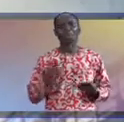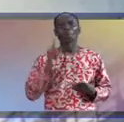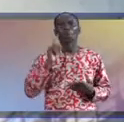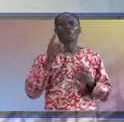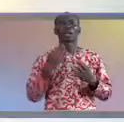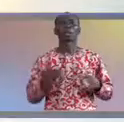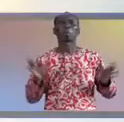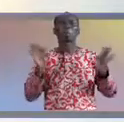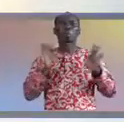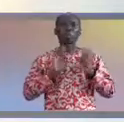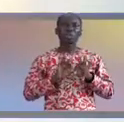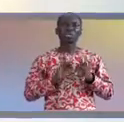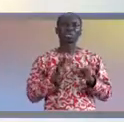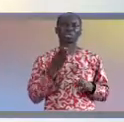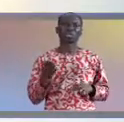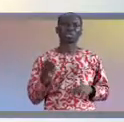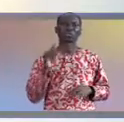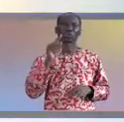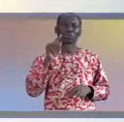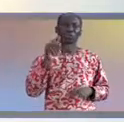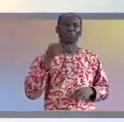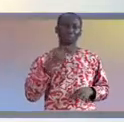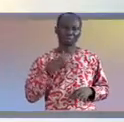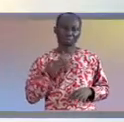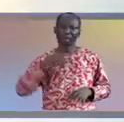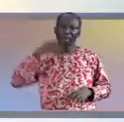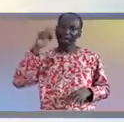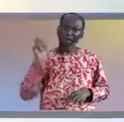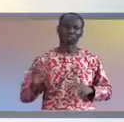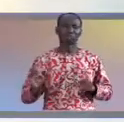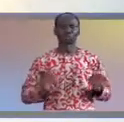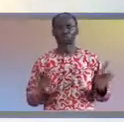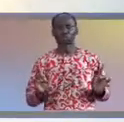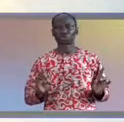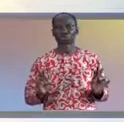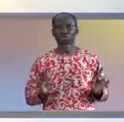ejina onipa deseni ene enkwaji entem